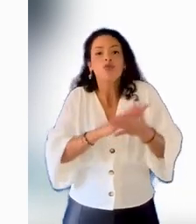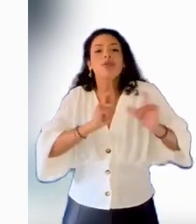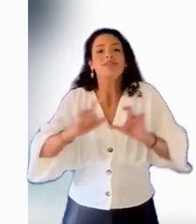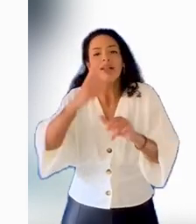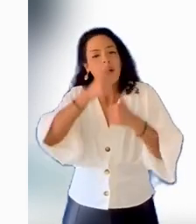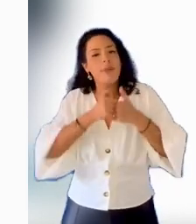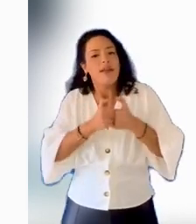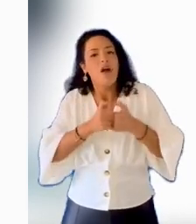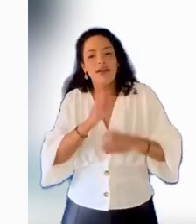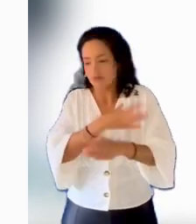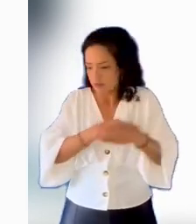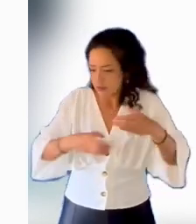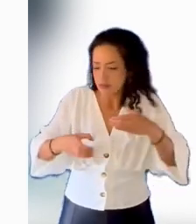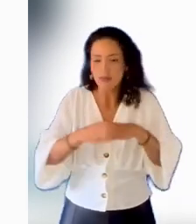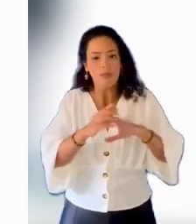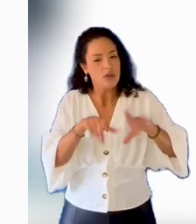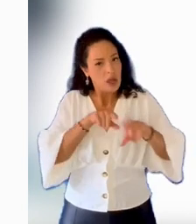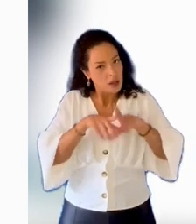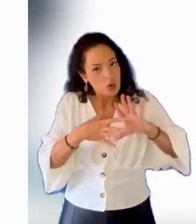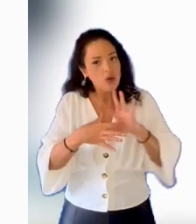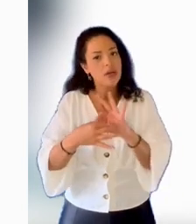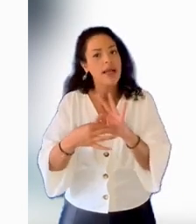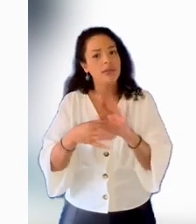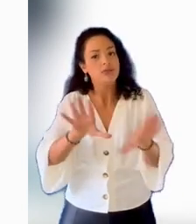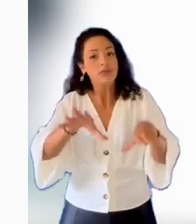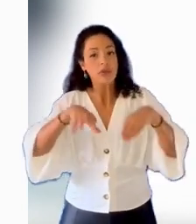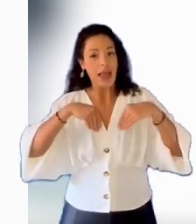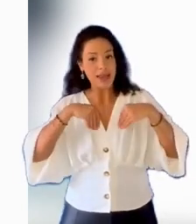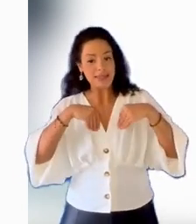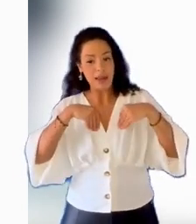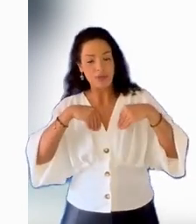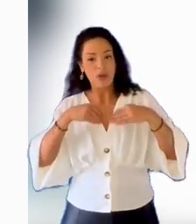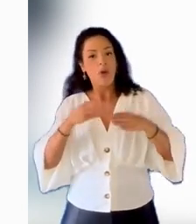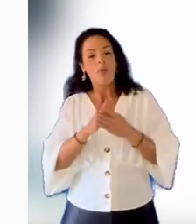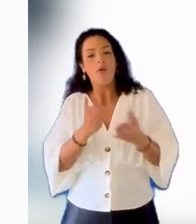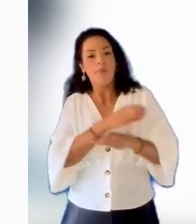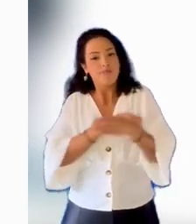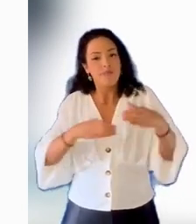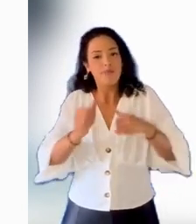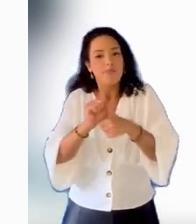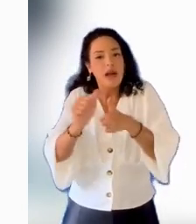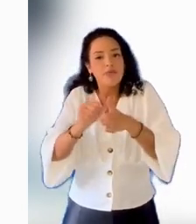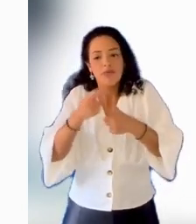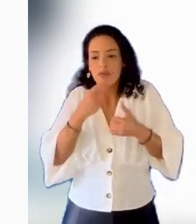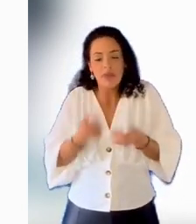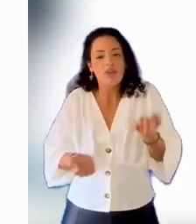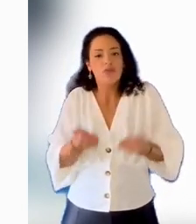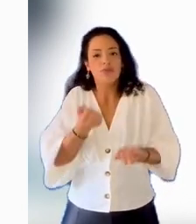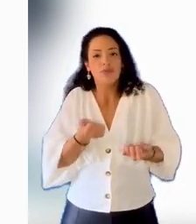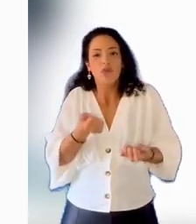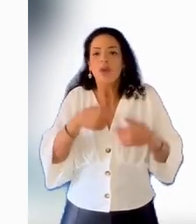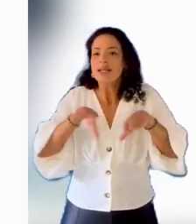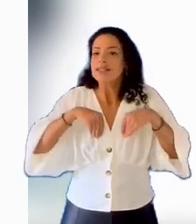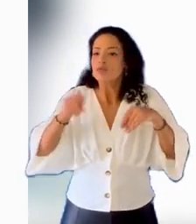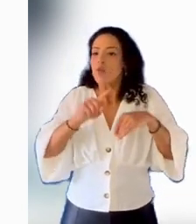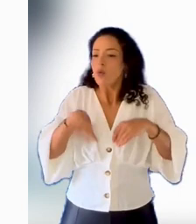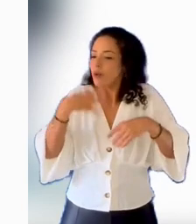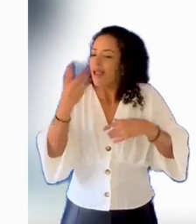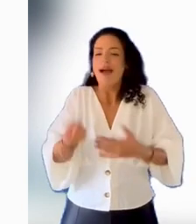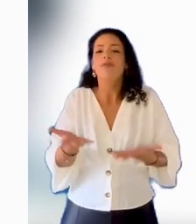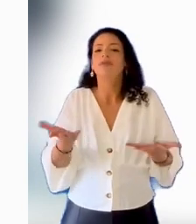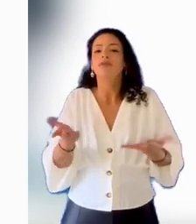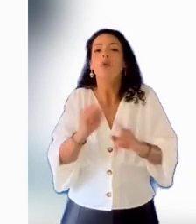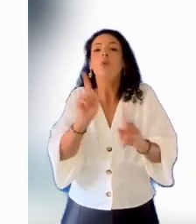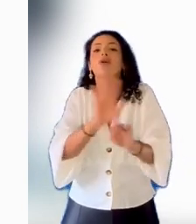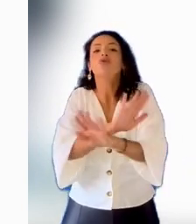compassion, empathy, and connection. Acceptance in place of judgment allows us to focus on what is rather than what is not, and perhaps